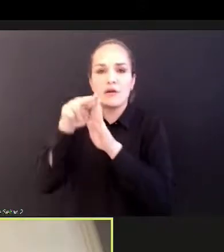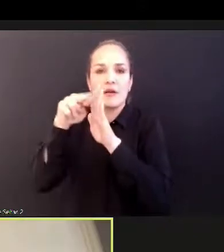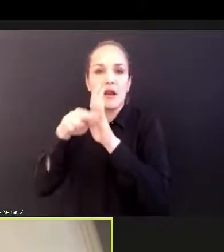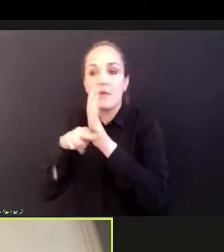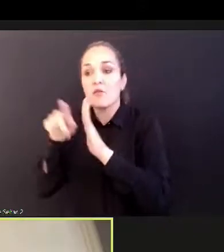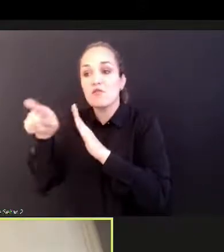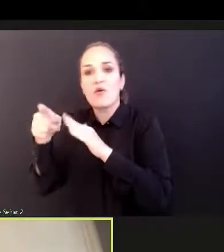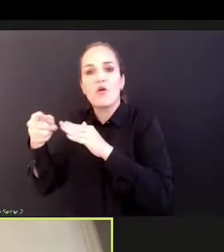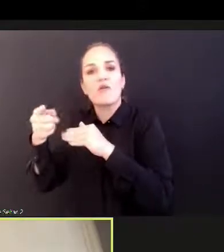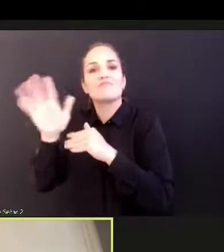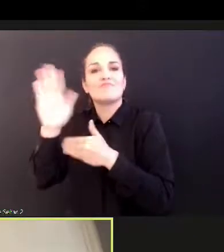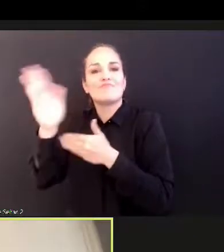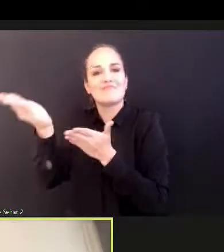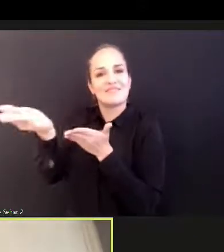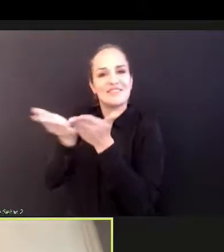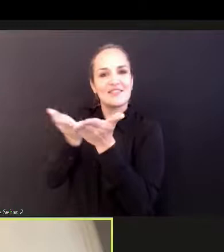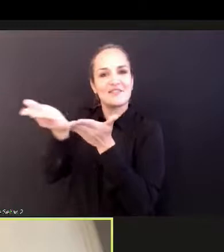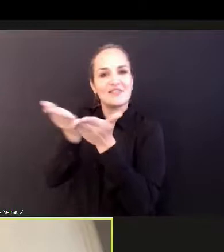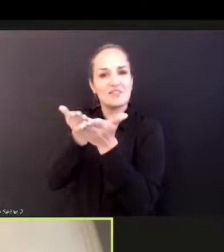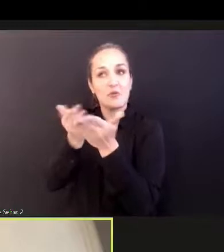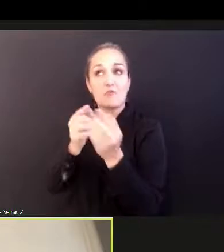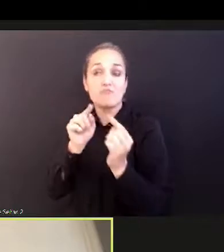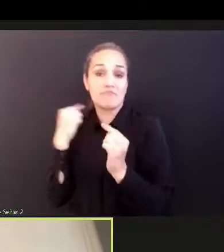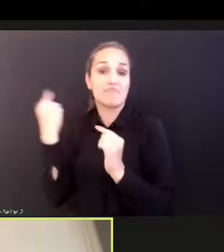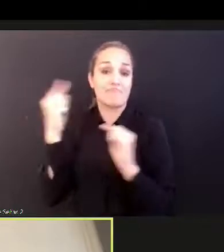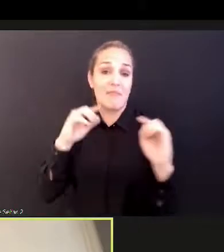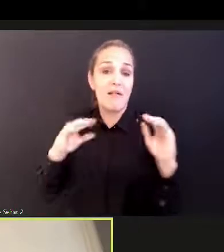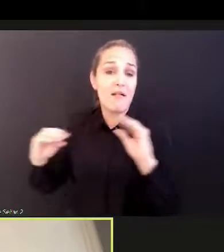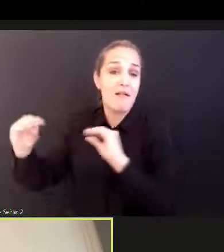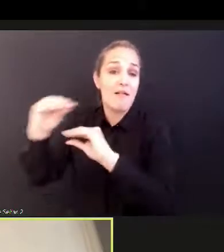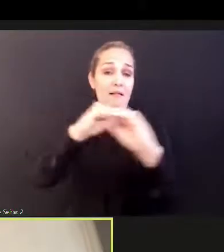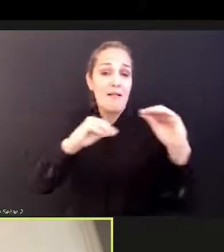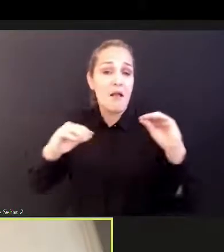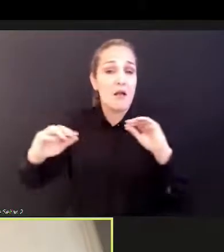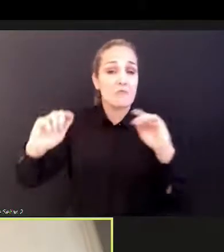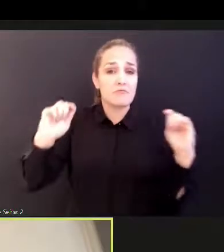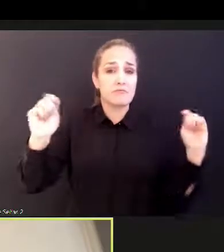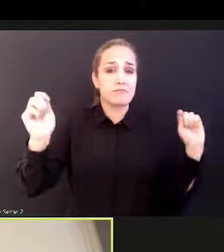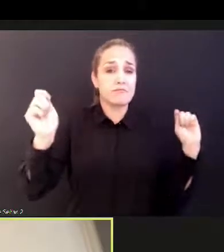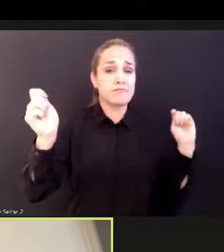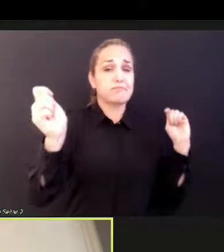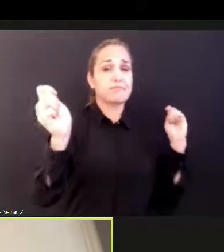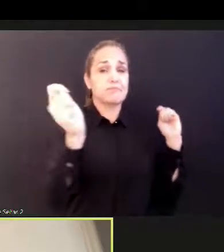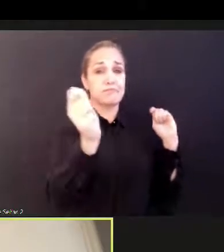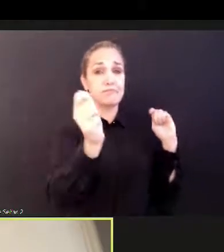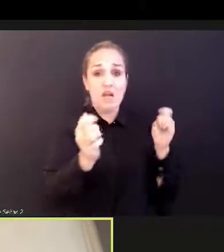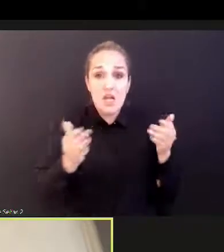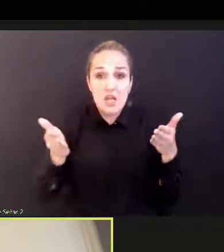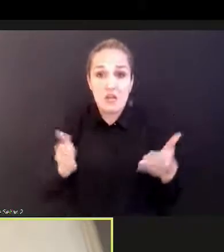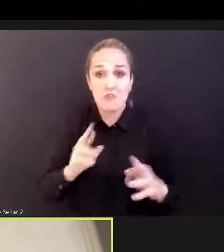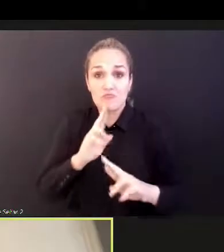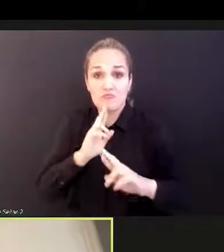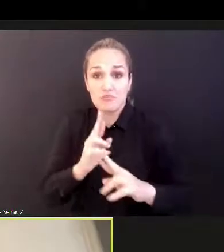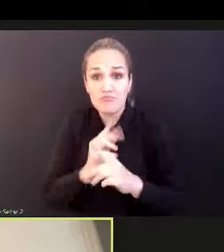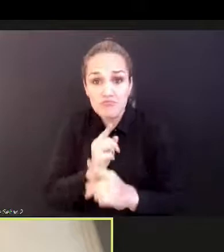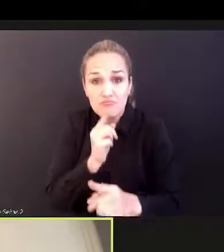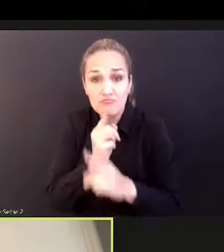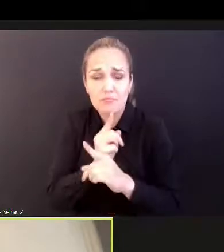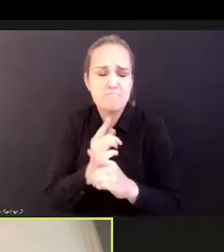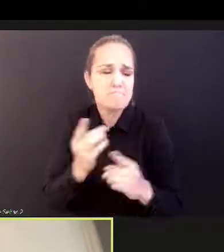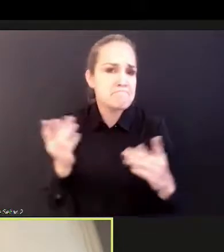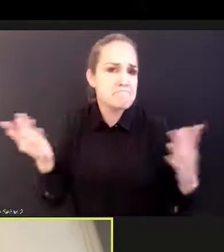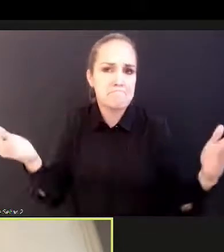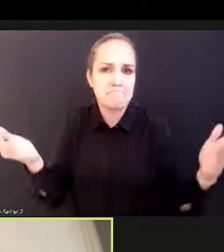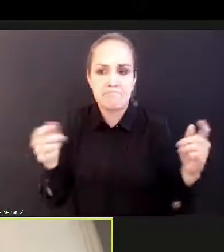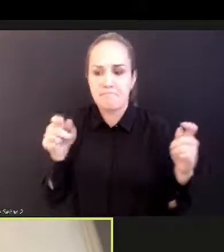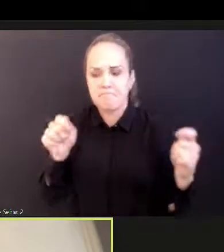different discussions within the WTO or within the ACFTA, and then again within the regionals and the multilateral, so